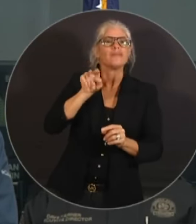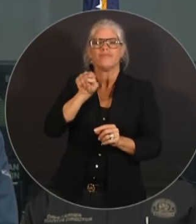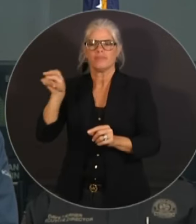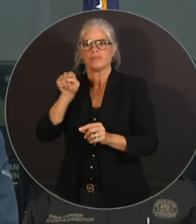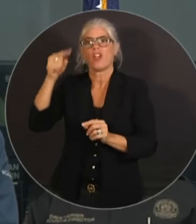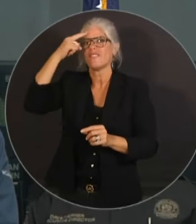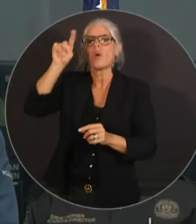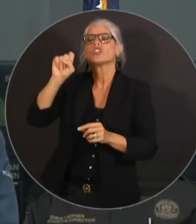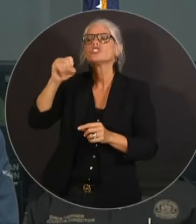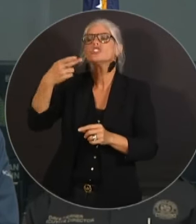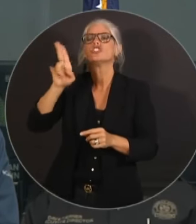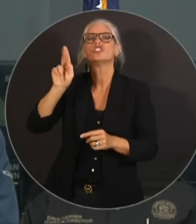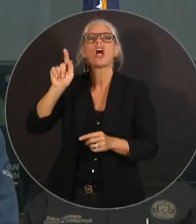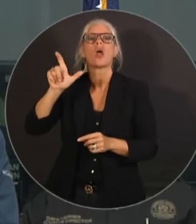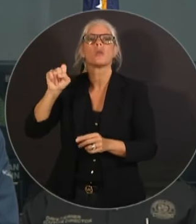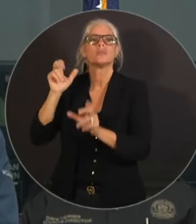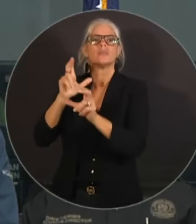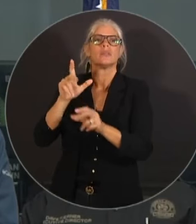That number is